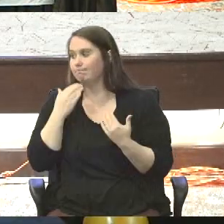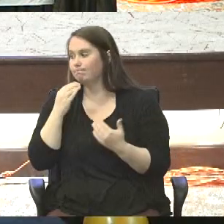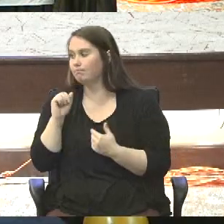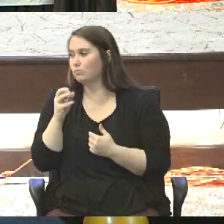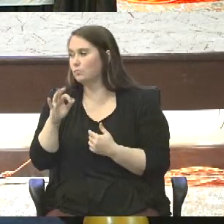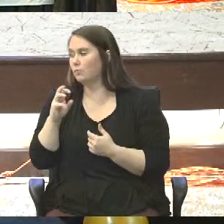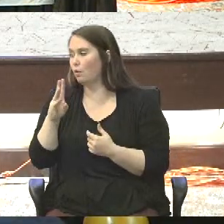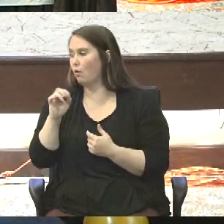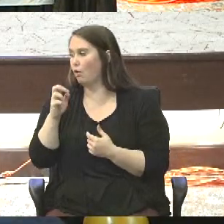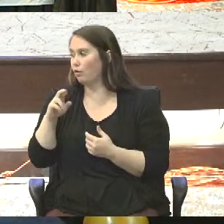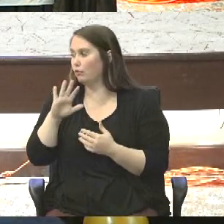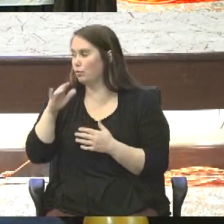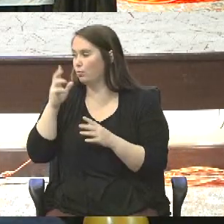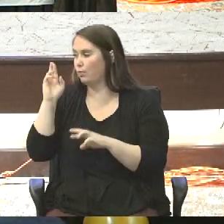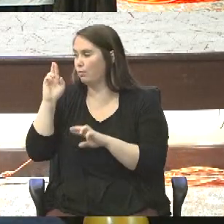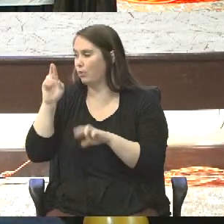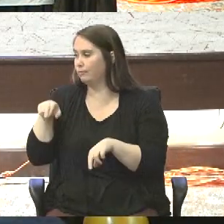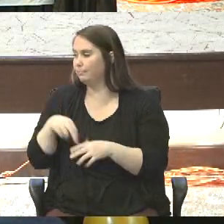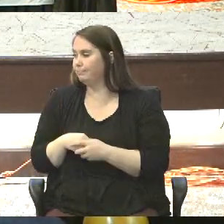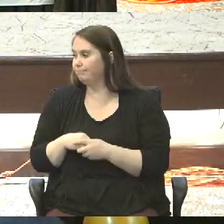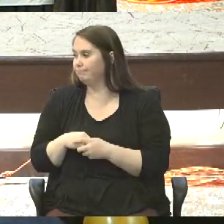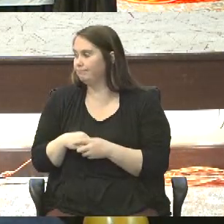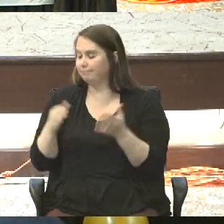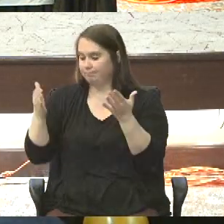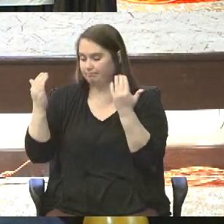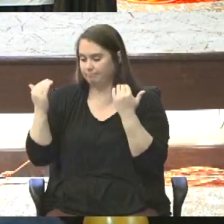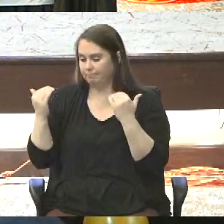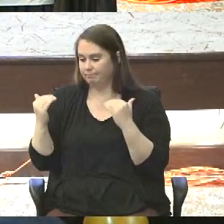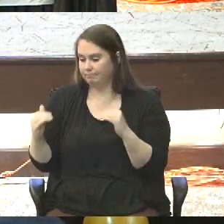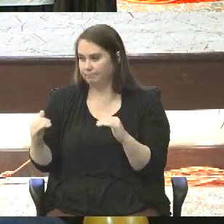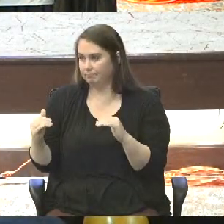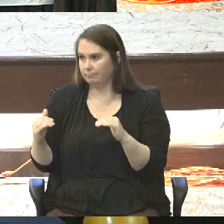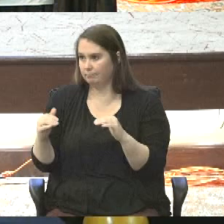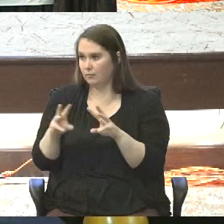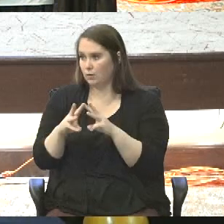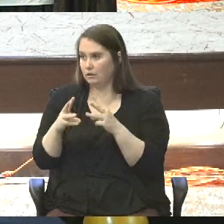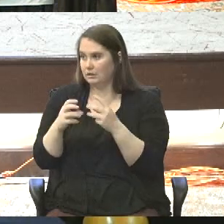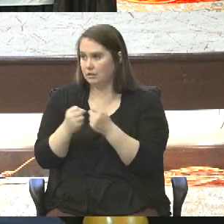report. The next item of business is work session